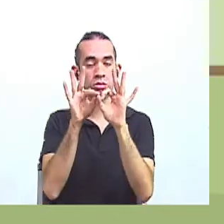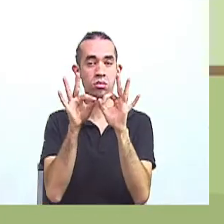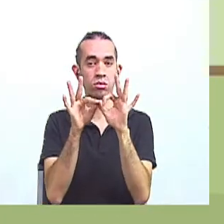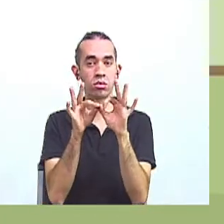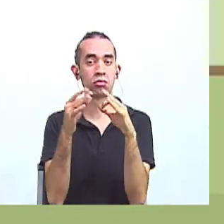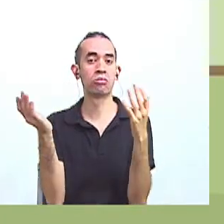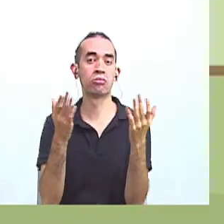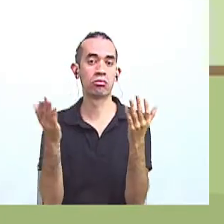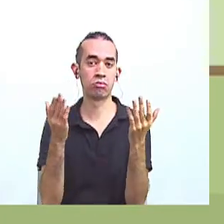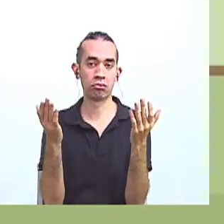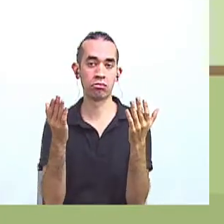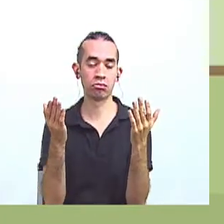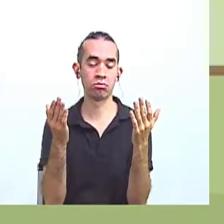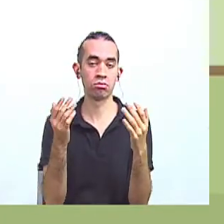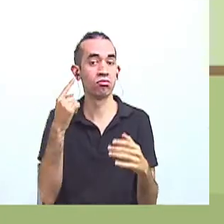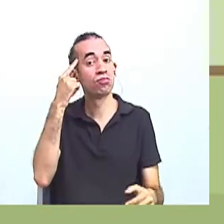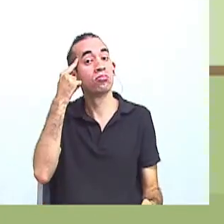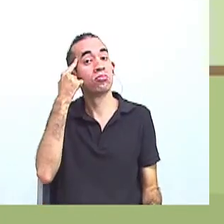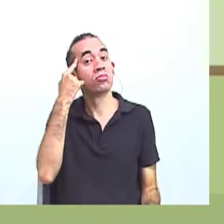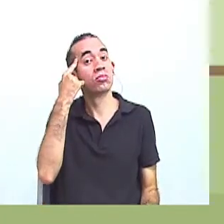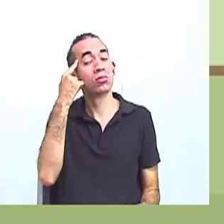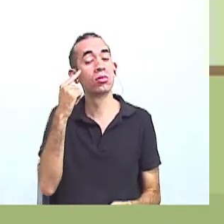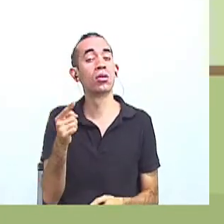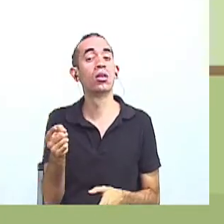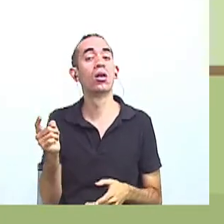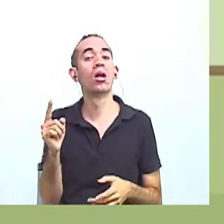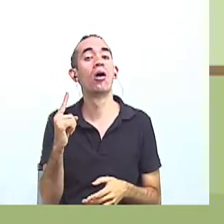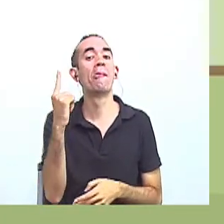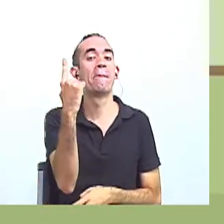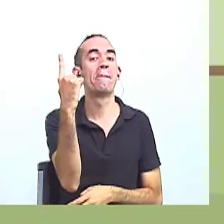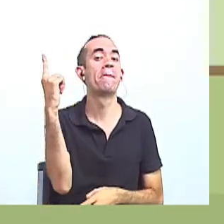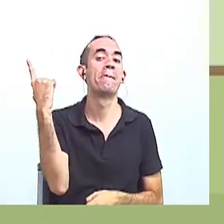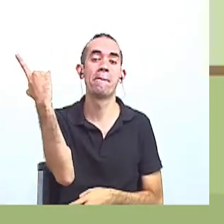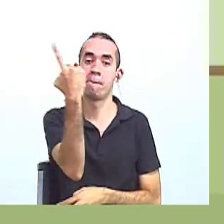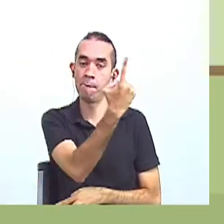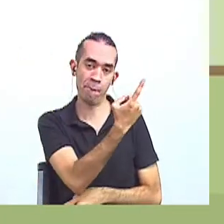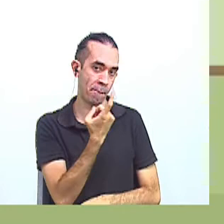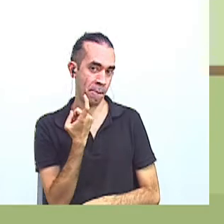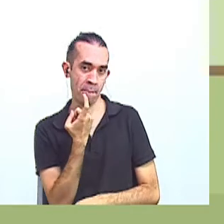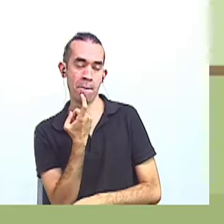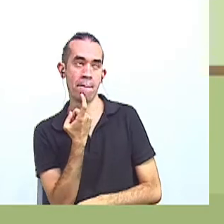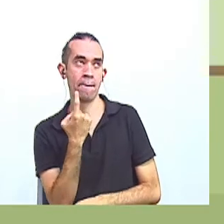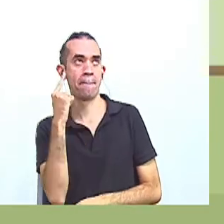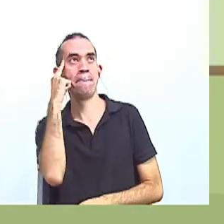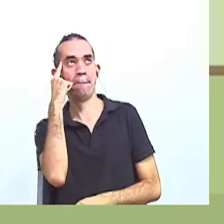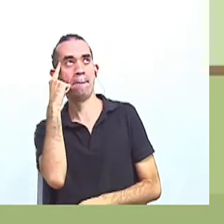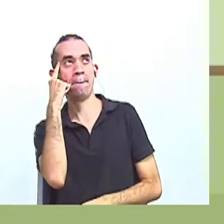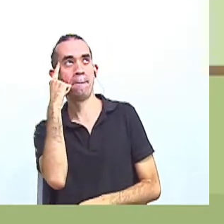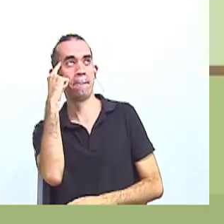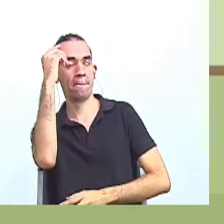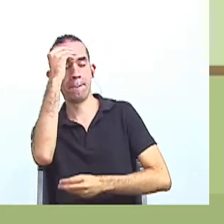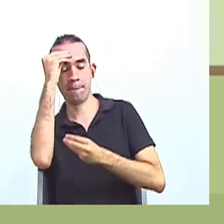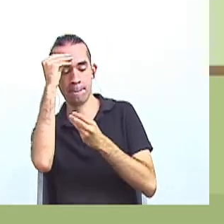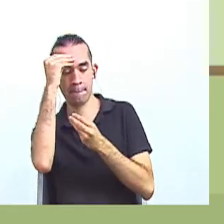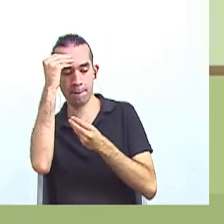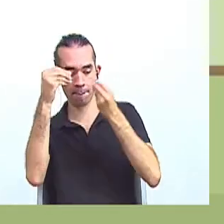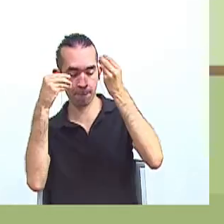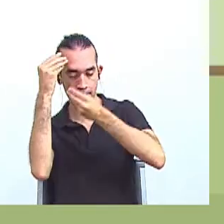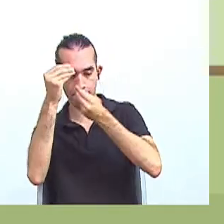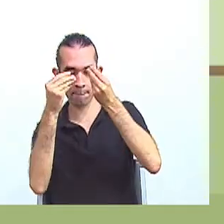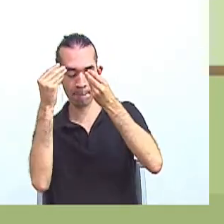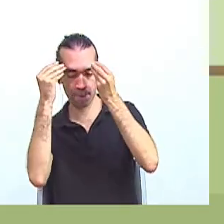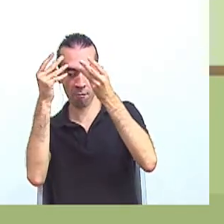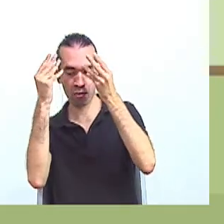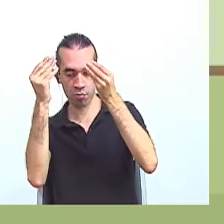that we think about the question they are asking, and then we think about the information we have and